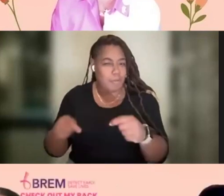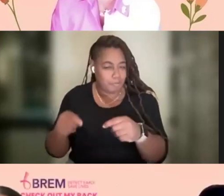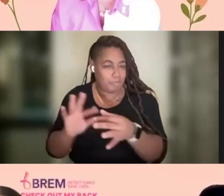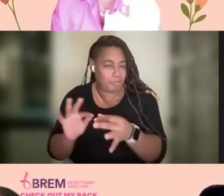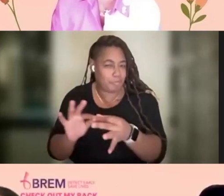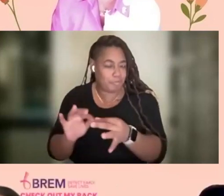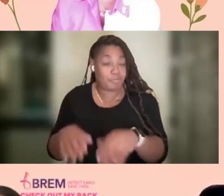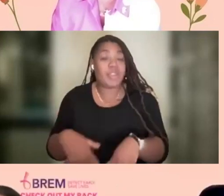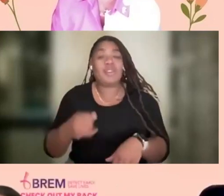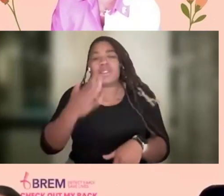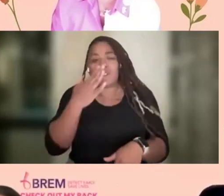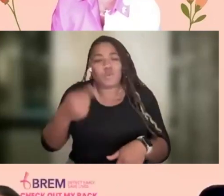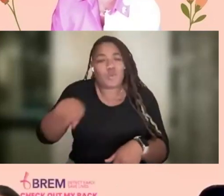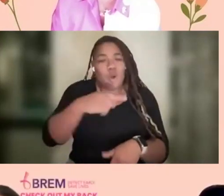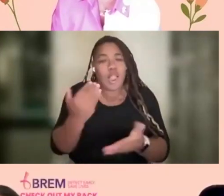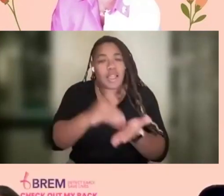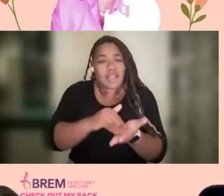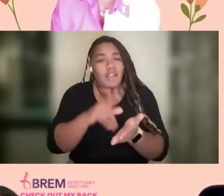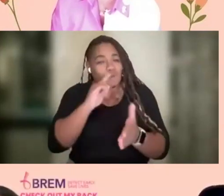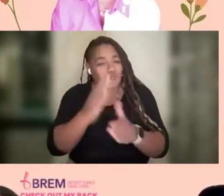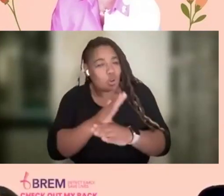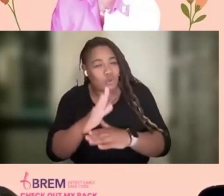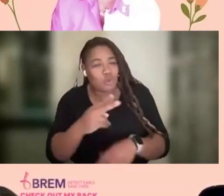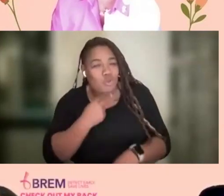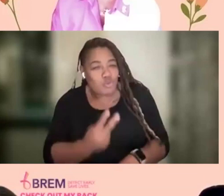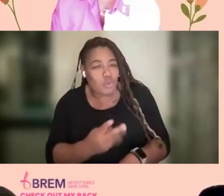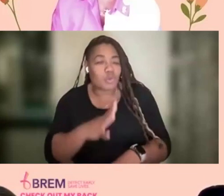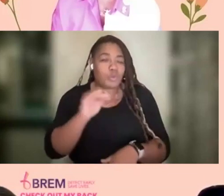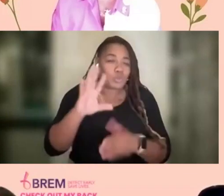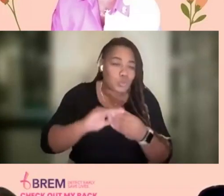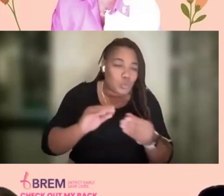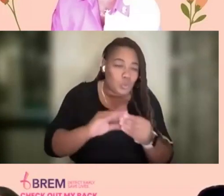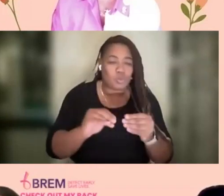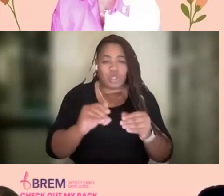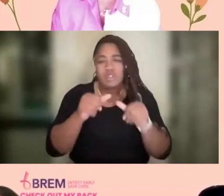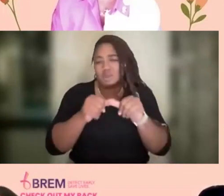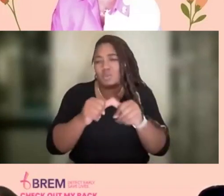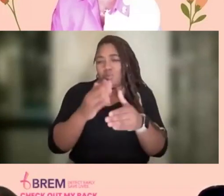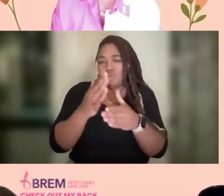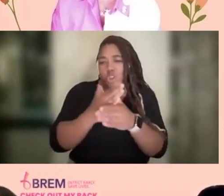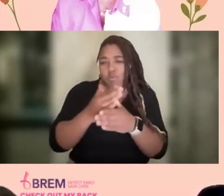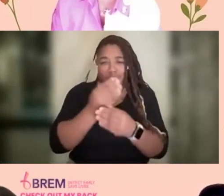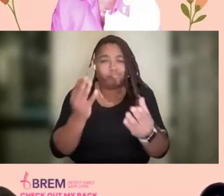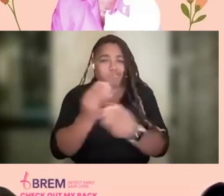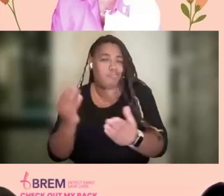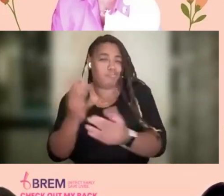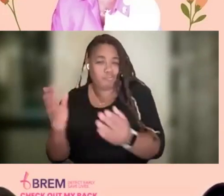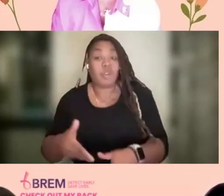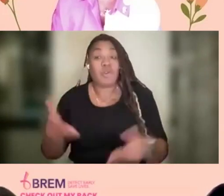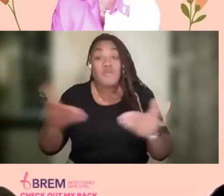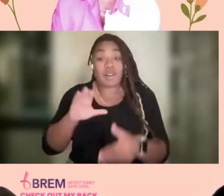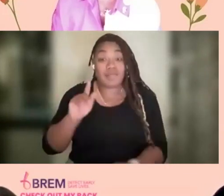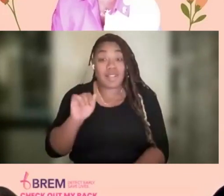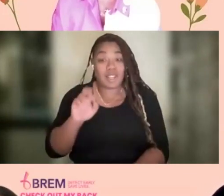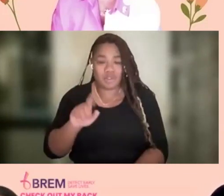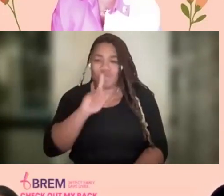and for sharing your voices. And I hope you'll continue spreading the word. Welcome, Claire. Well, I'm really just blown